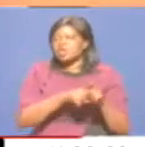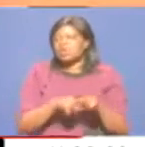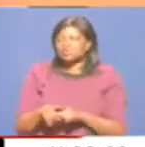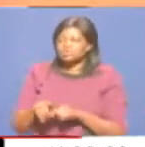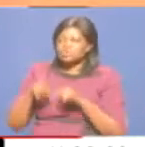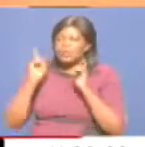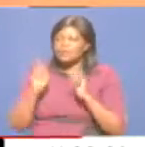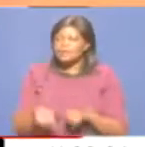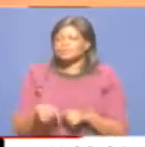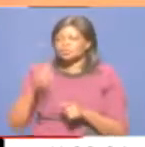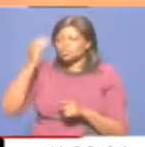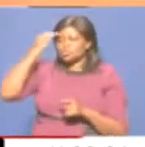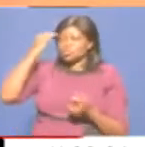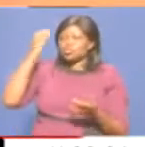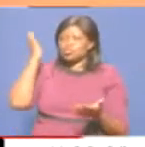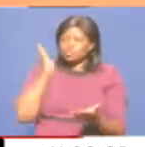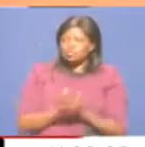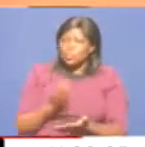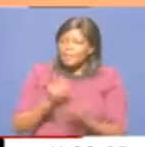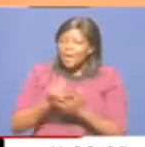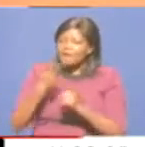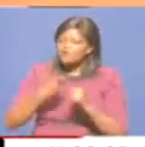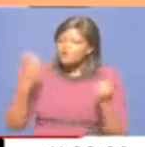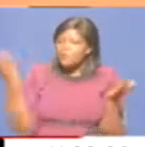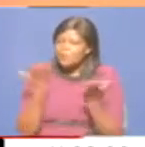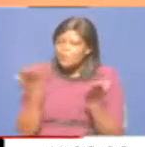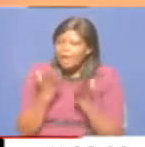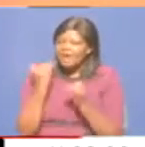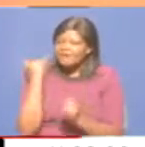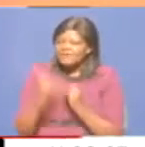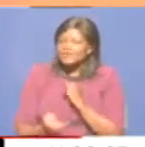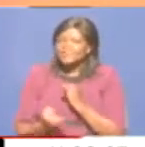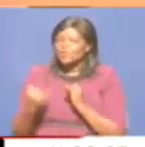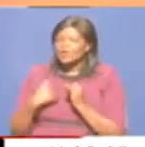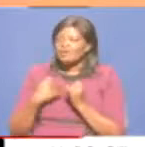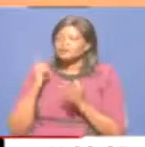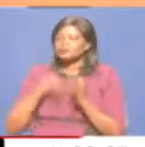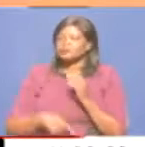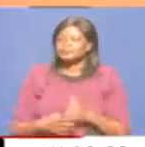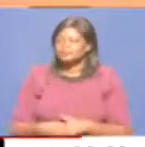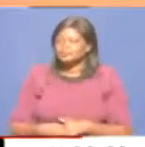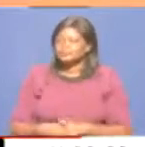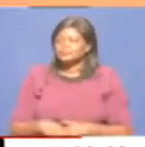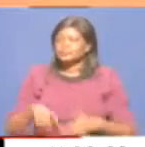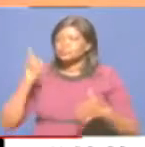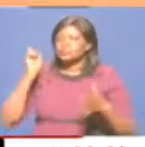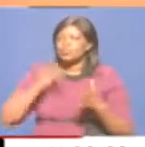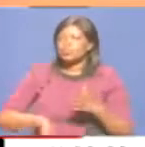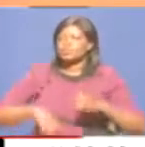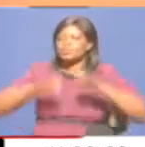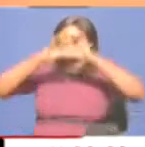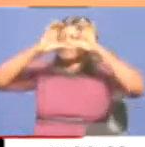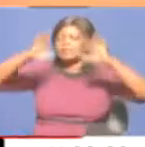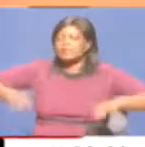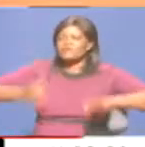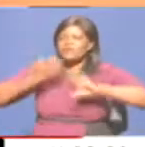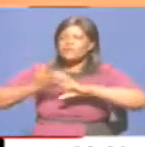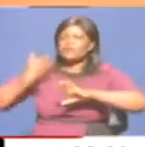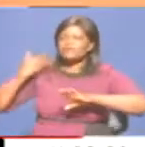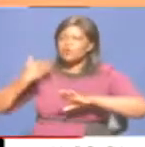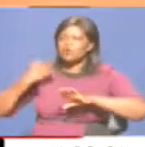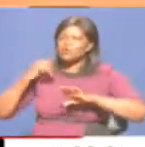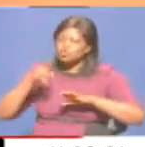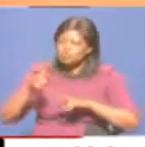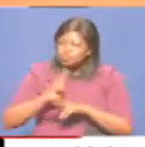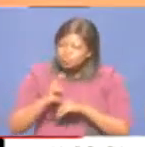where the money is coming from. Then the last one, there's the aspect of what has been devolved before. How have you